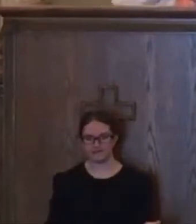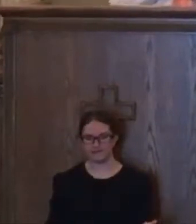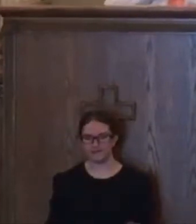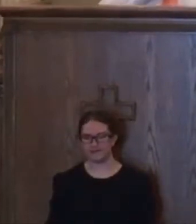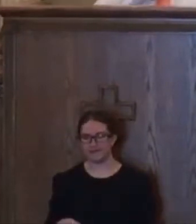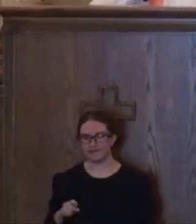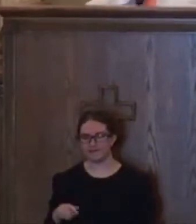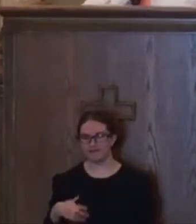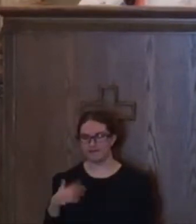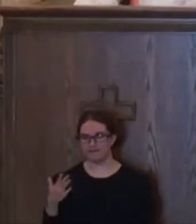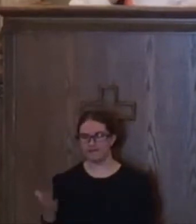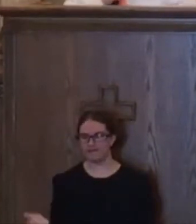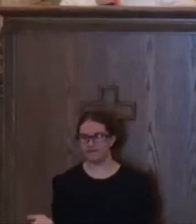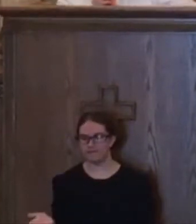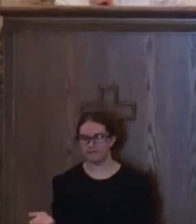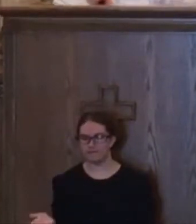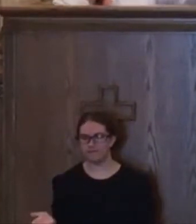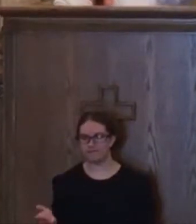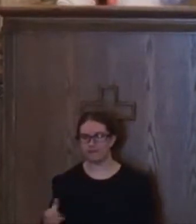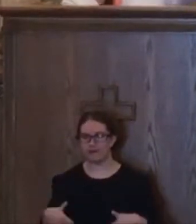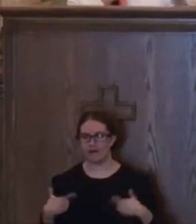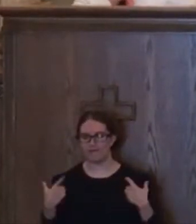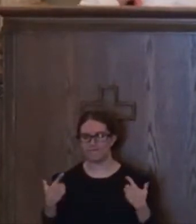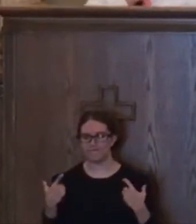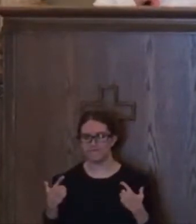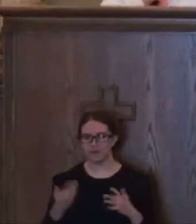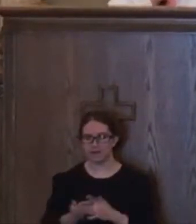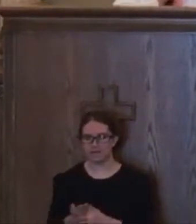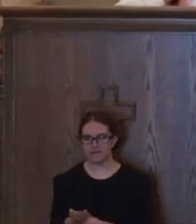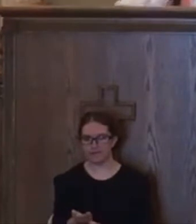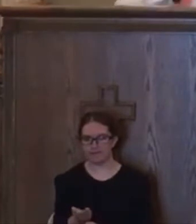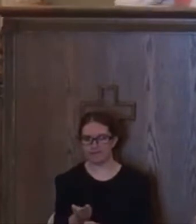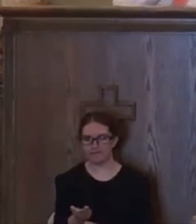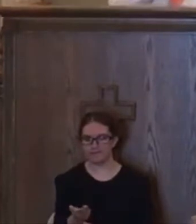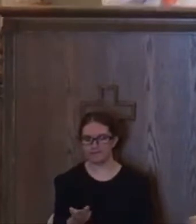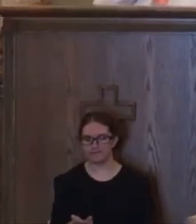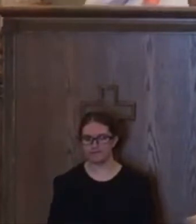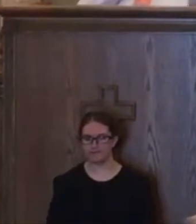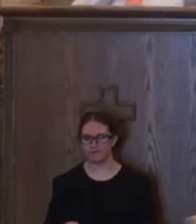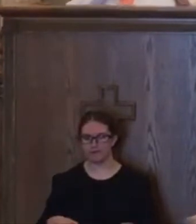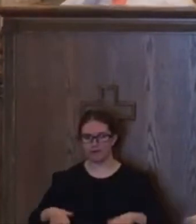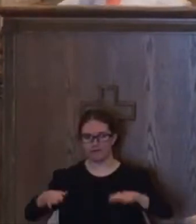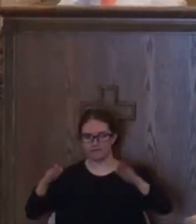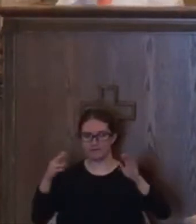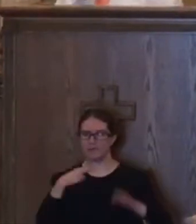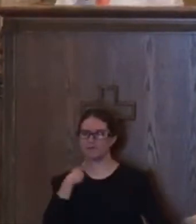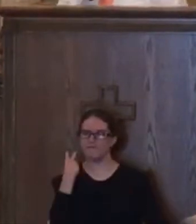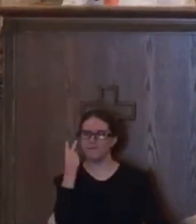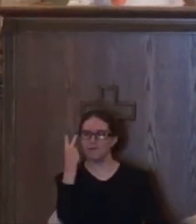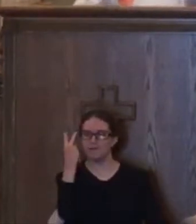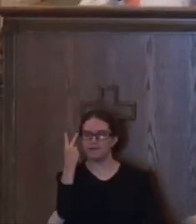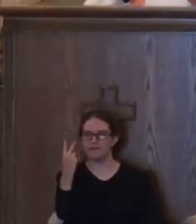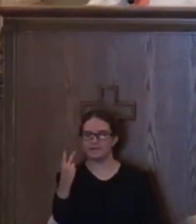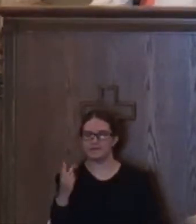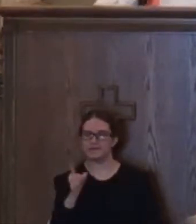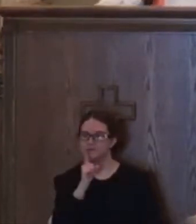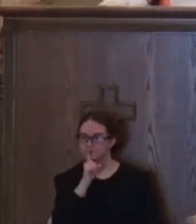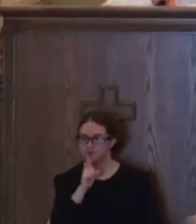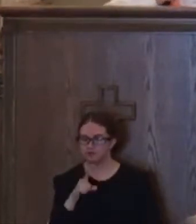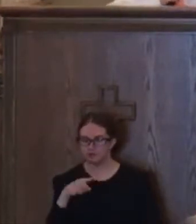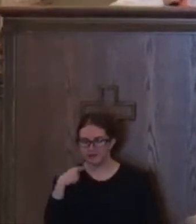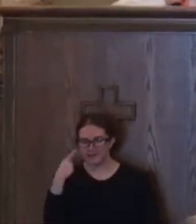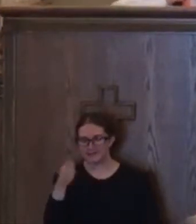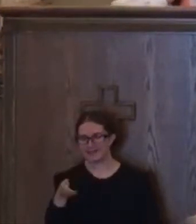God, I sincerely need this in my life. God came through. Amen. And when you lift up your voice and you sincerely